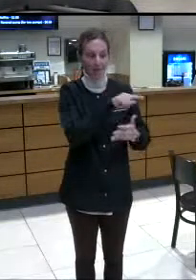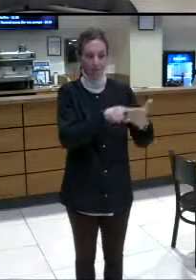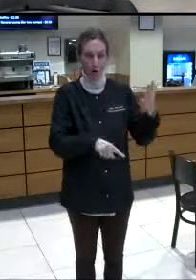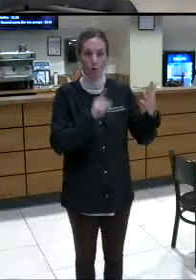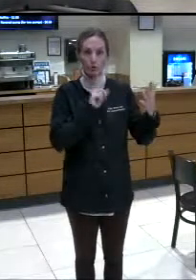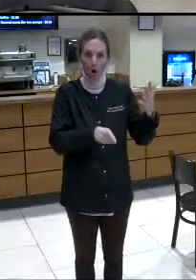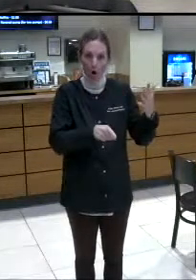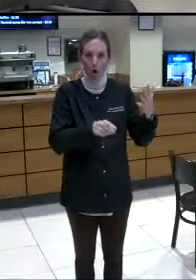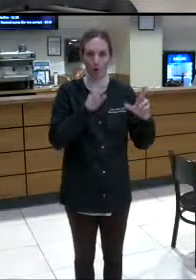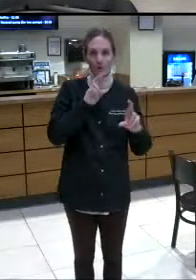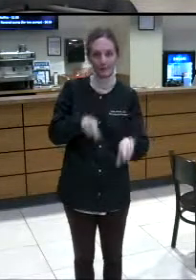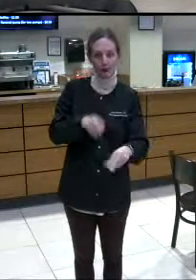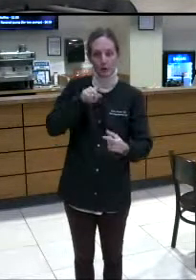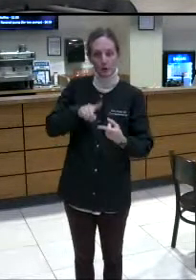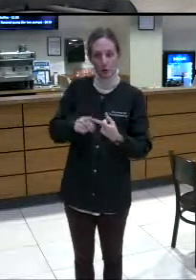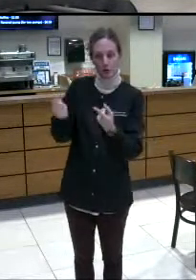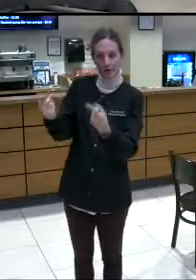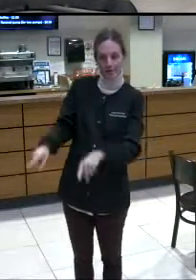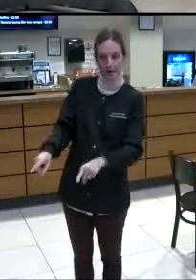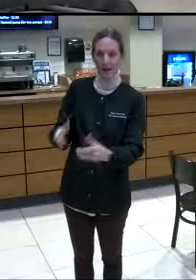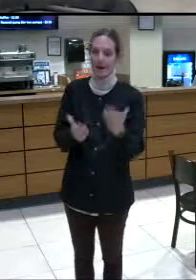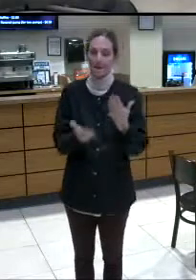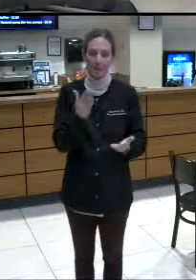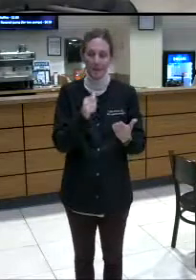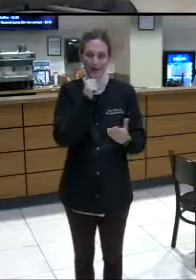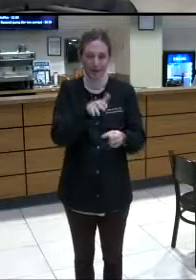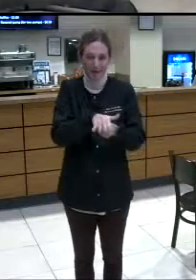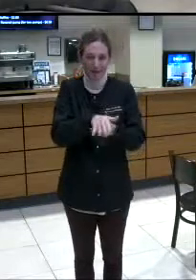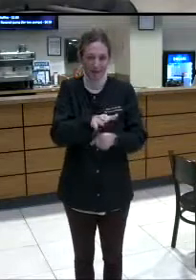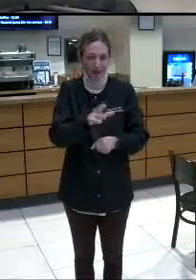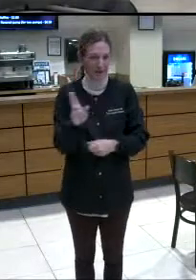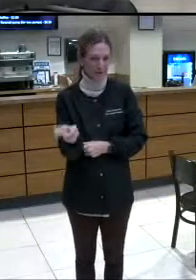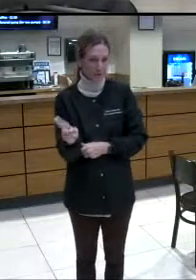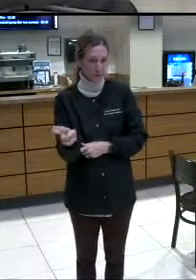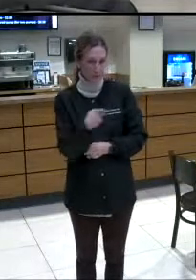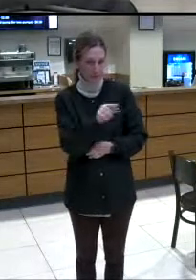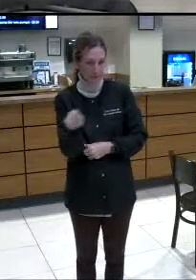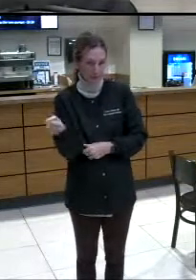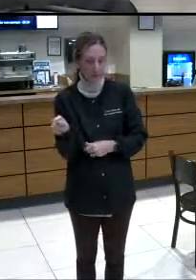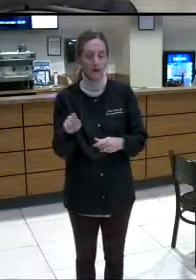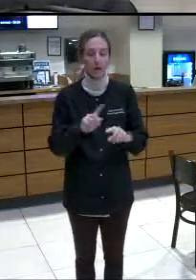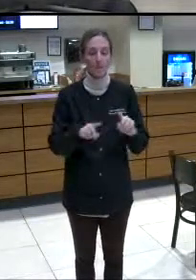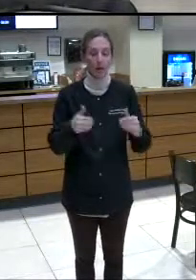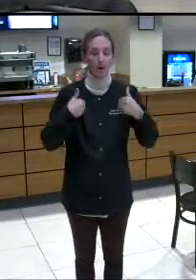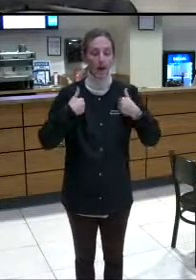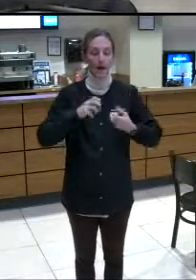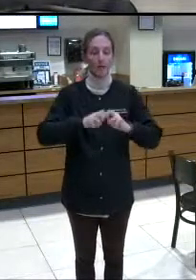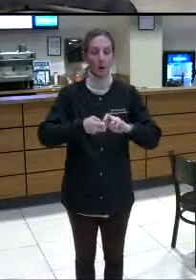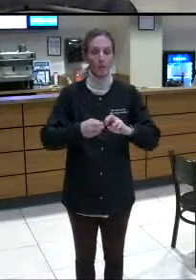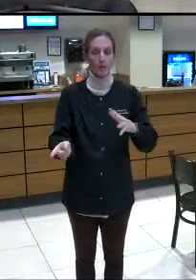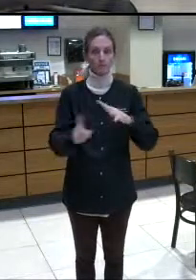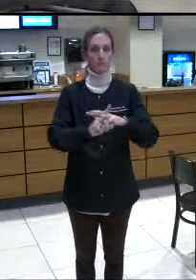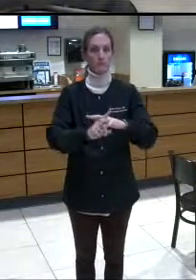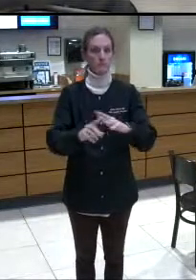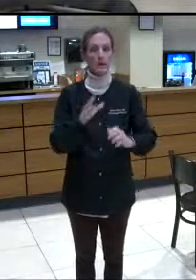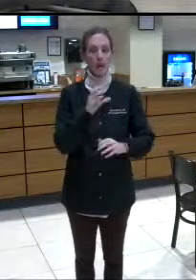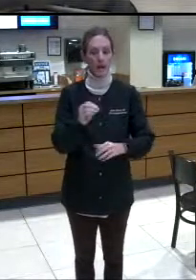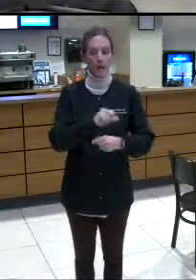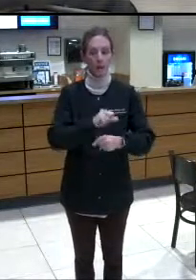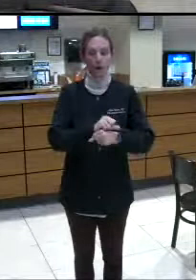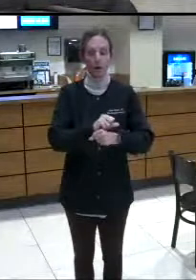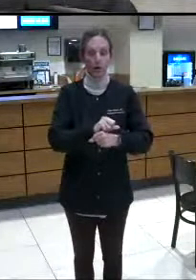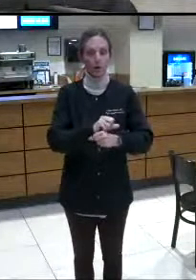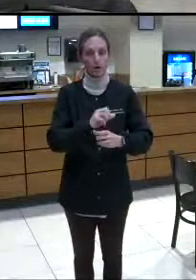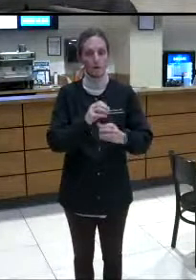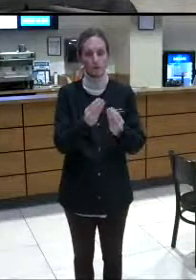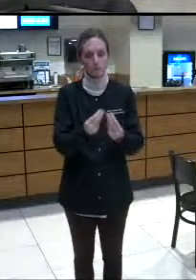event, so the new board members maybe don't have that history. But we did have a problem, and we worked out norms for handling